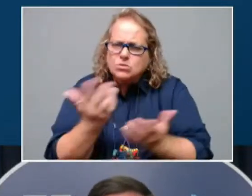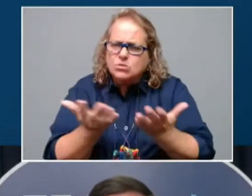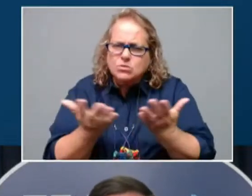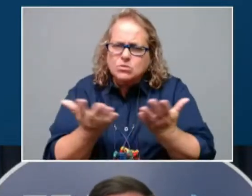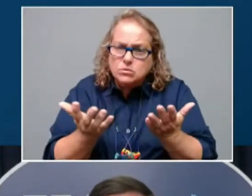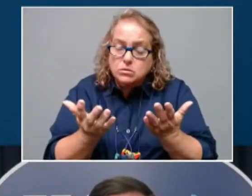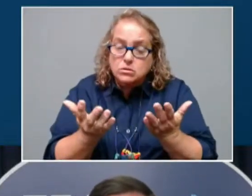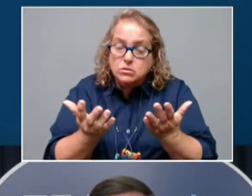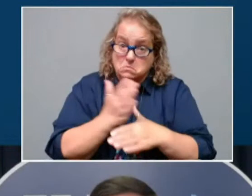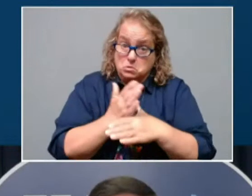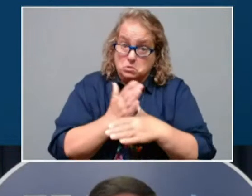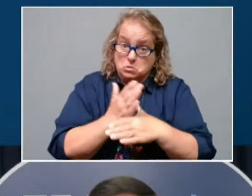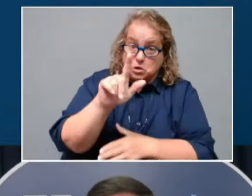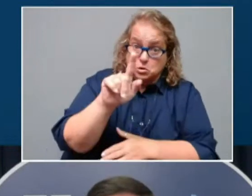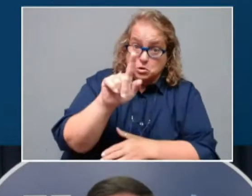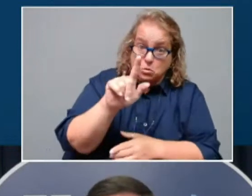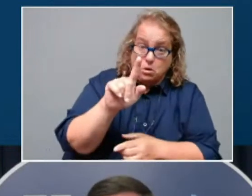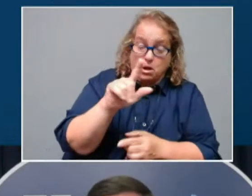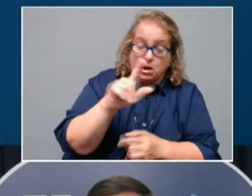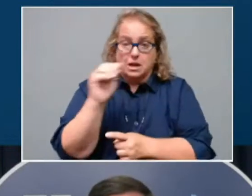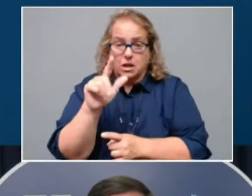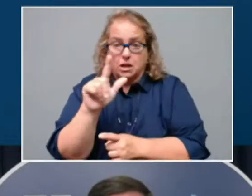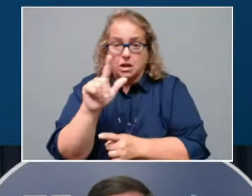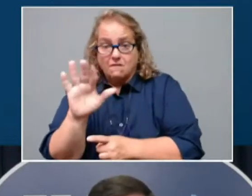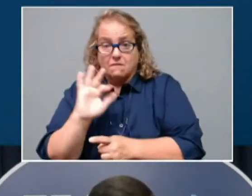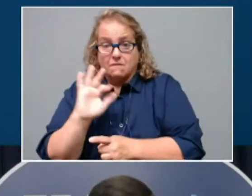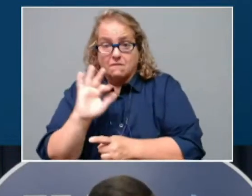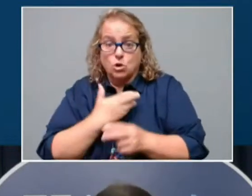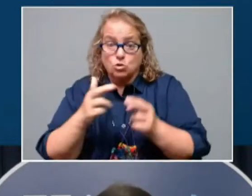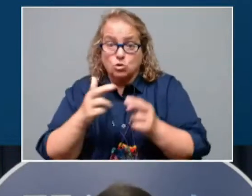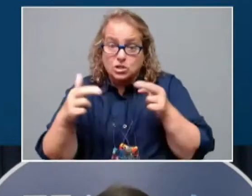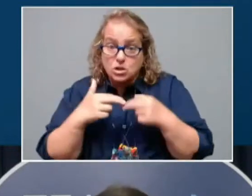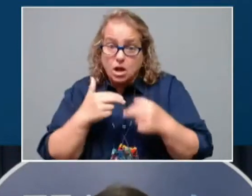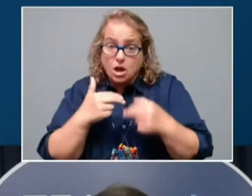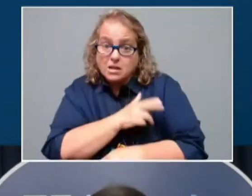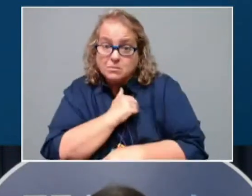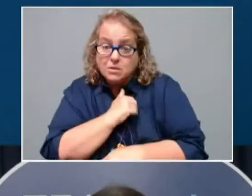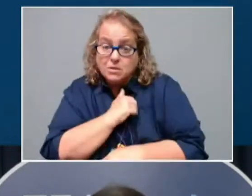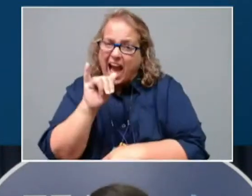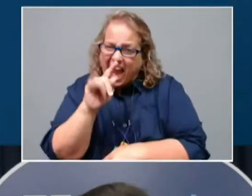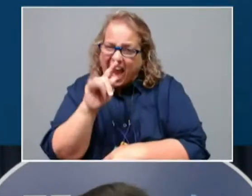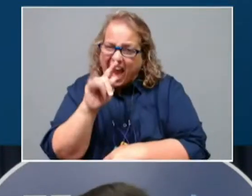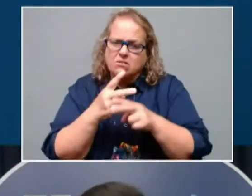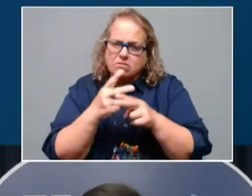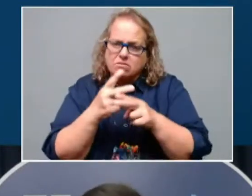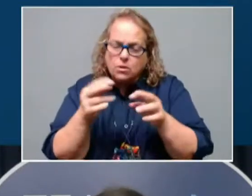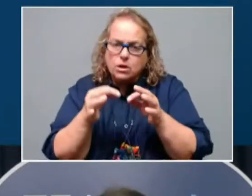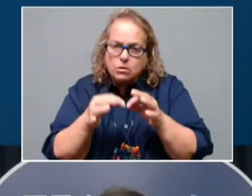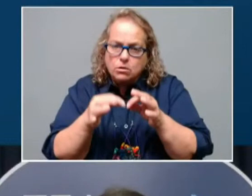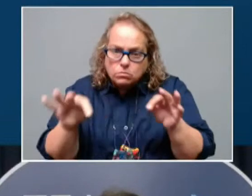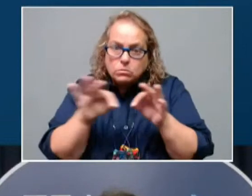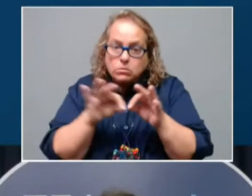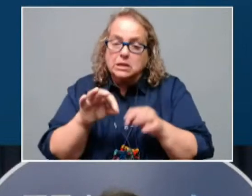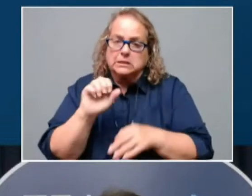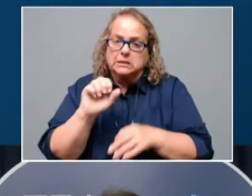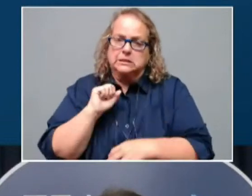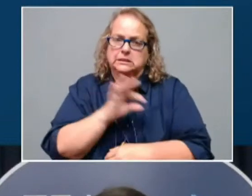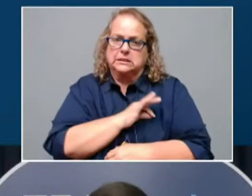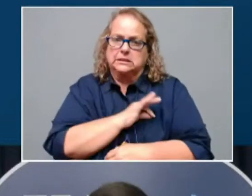25 of our regional hospitals that are at a critical staffing shortage